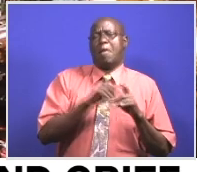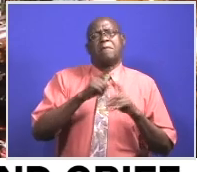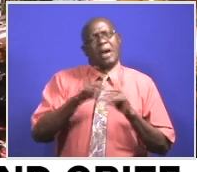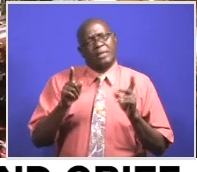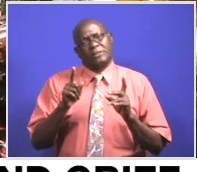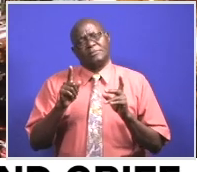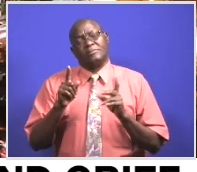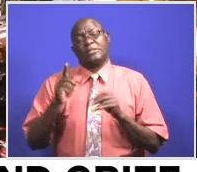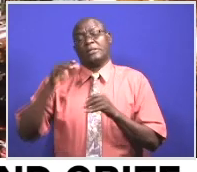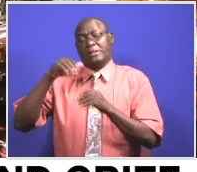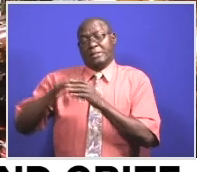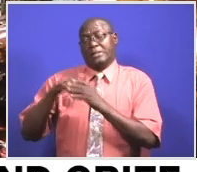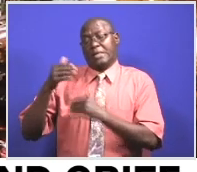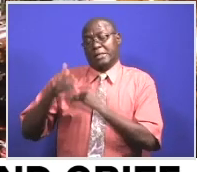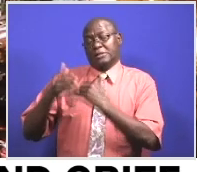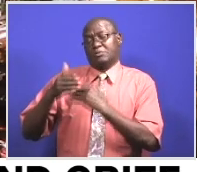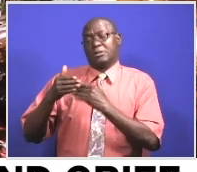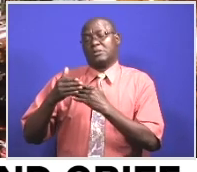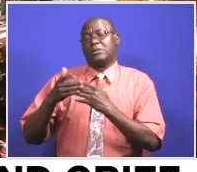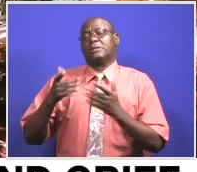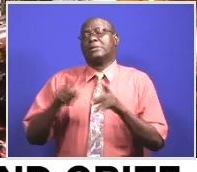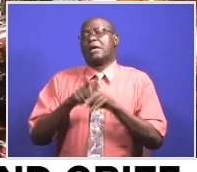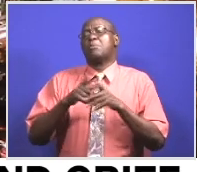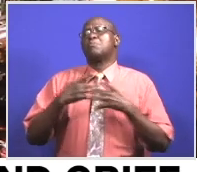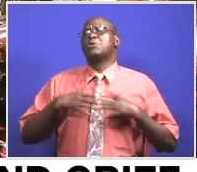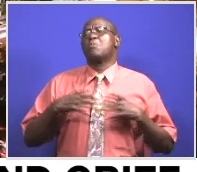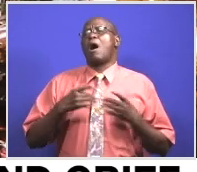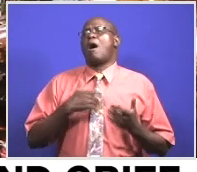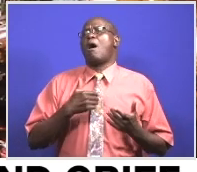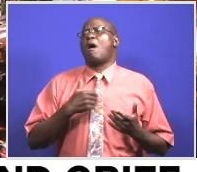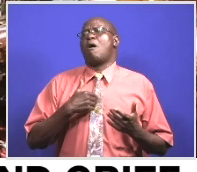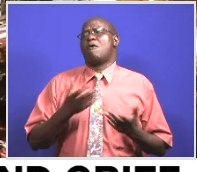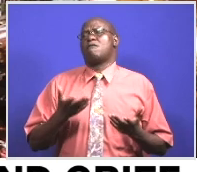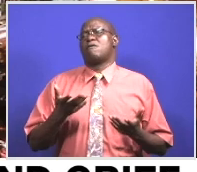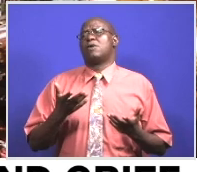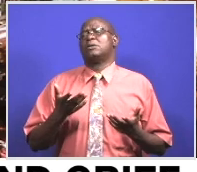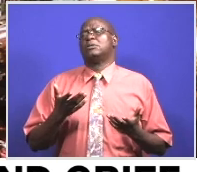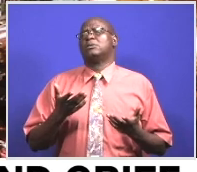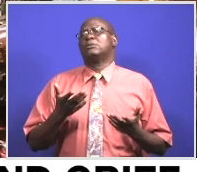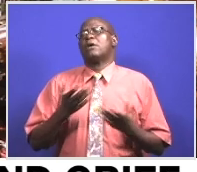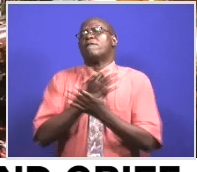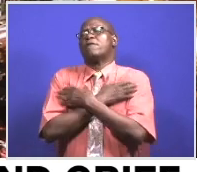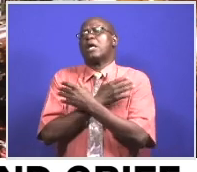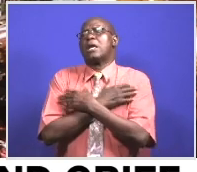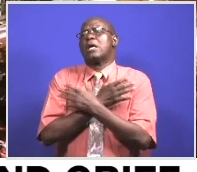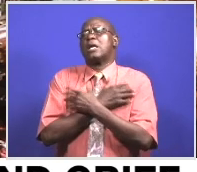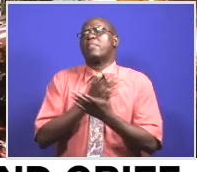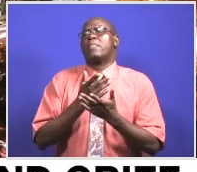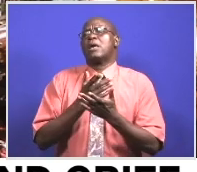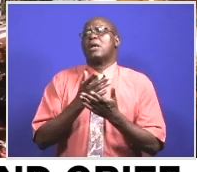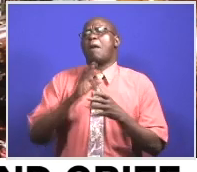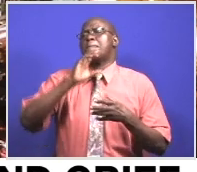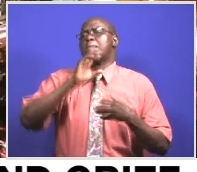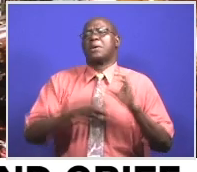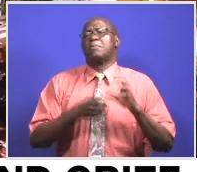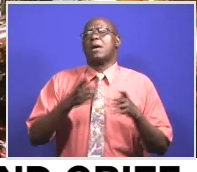relationships, people go through breakups. Some people who have even gotten to an extent of paying dowry price